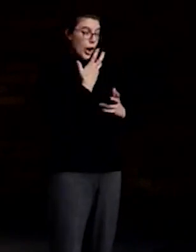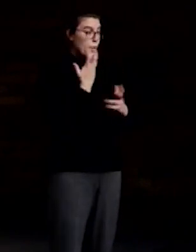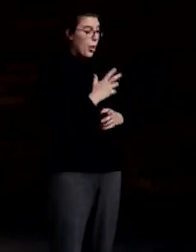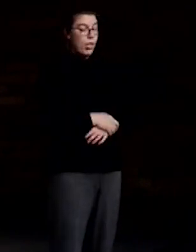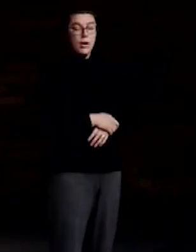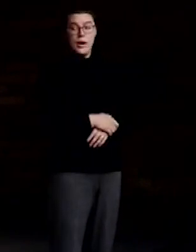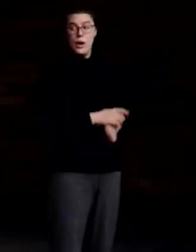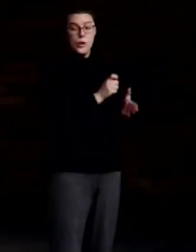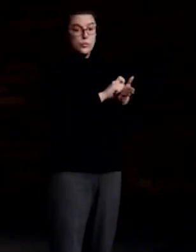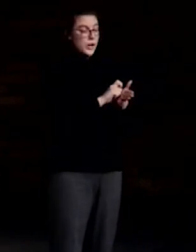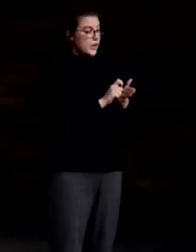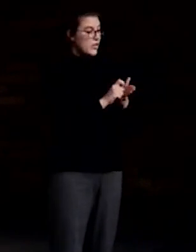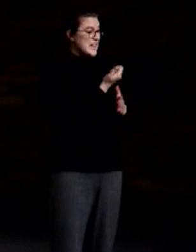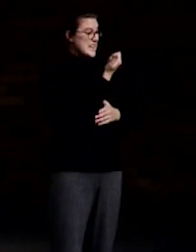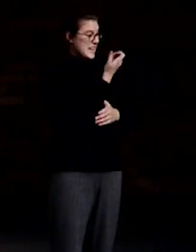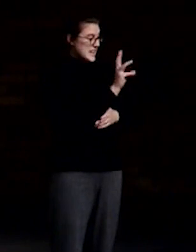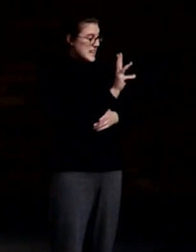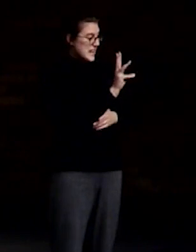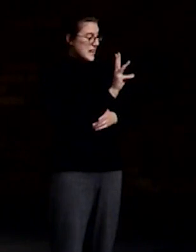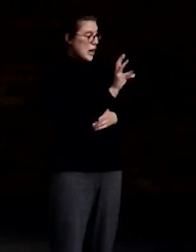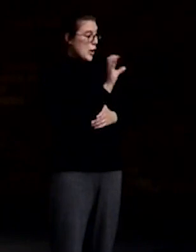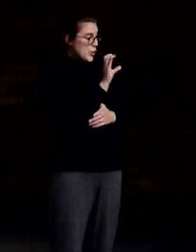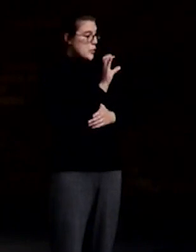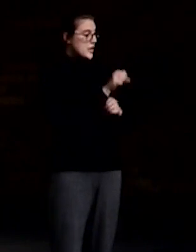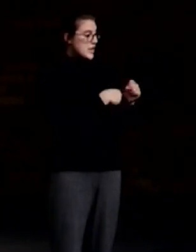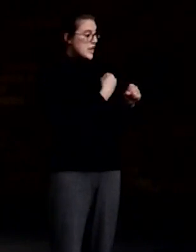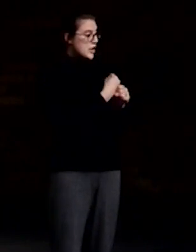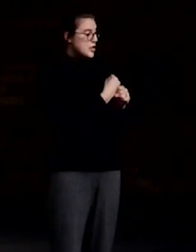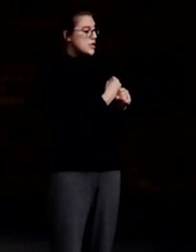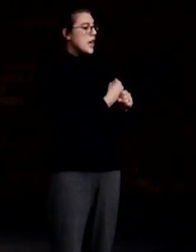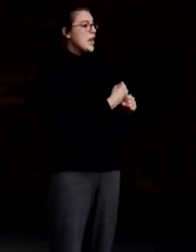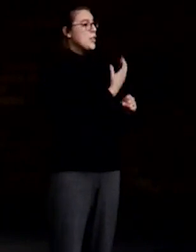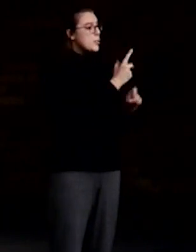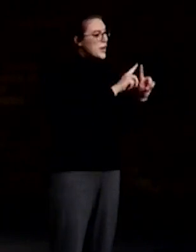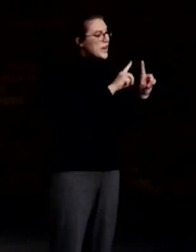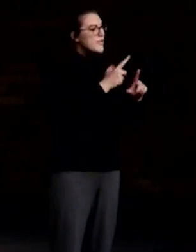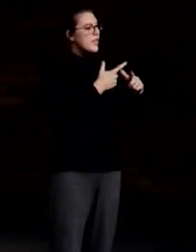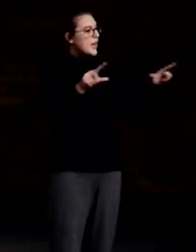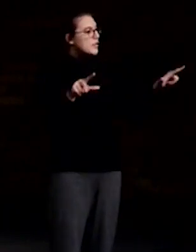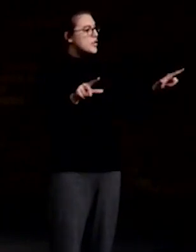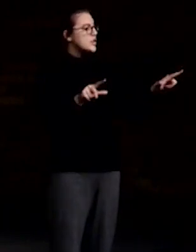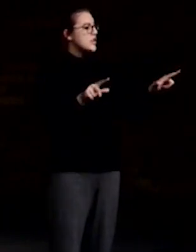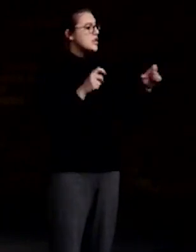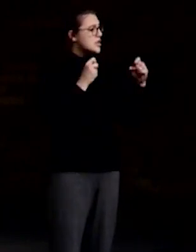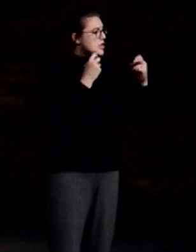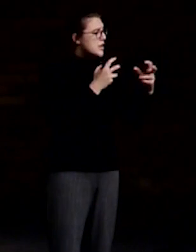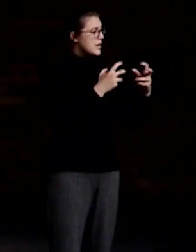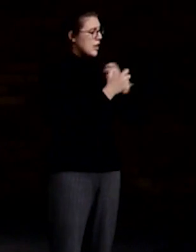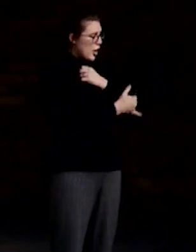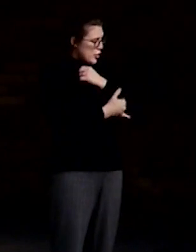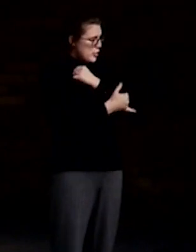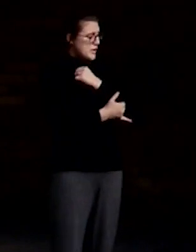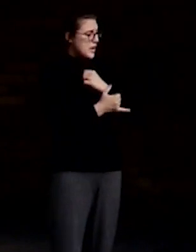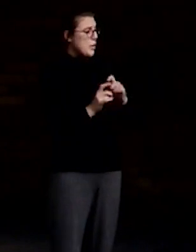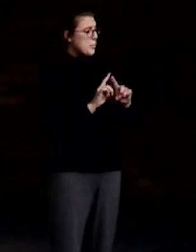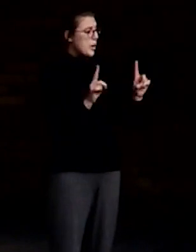It was written over 1,600 years by 40 different authors, 3 different languages, several different countries. And yet,